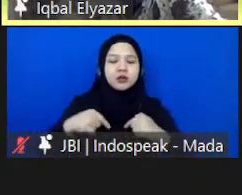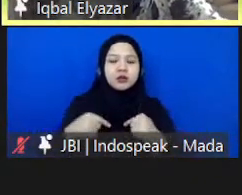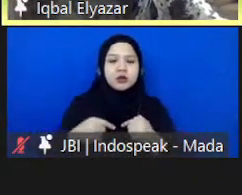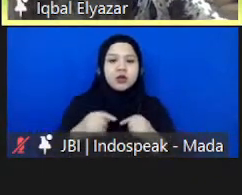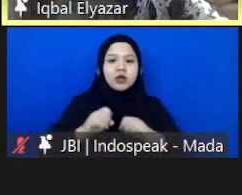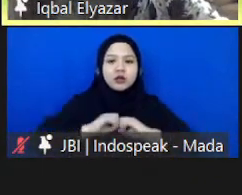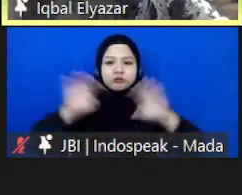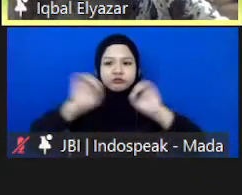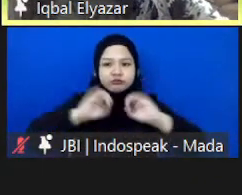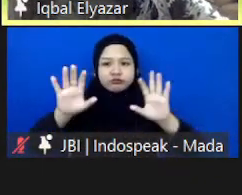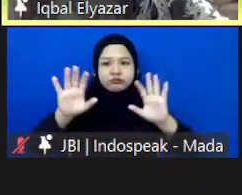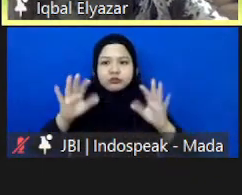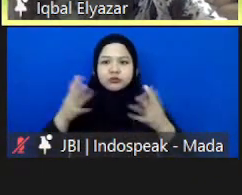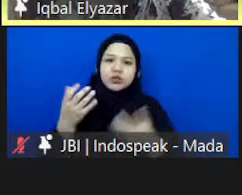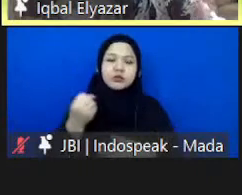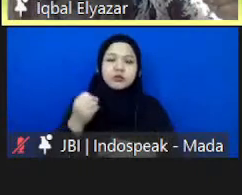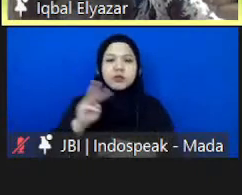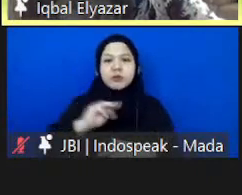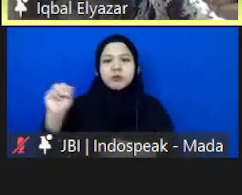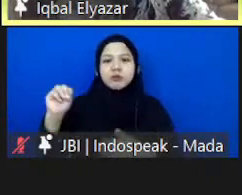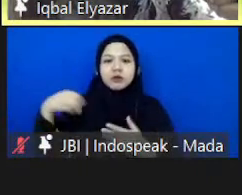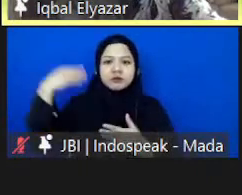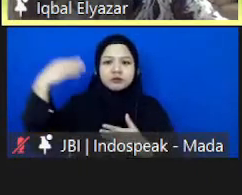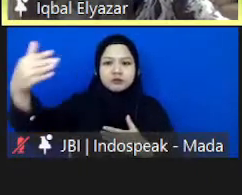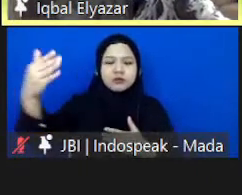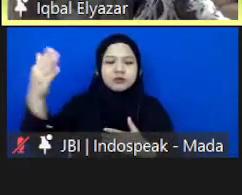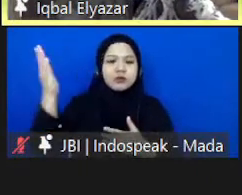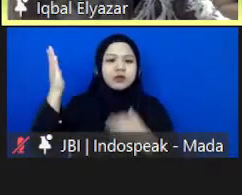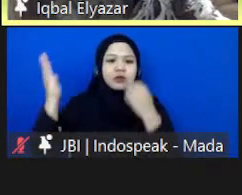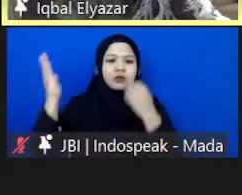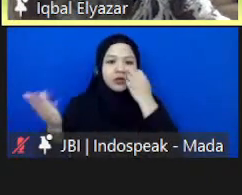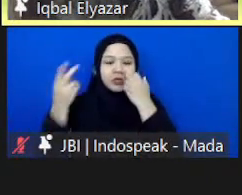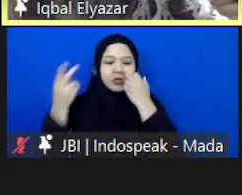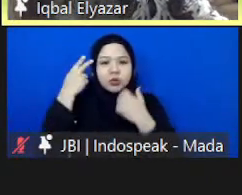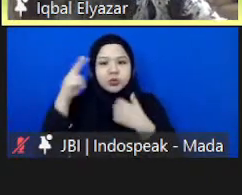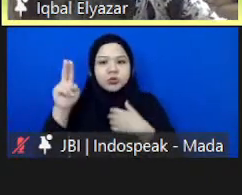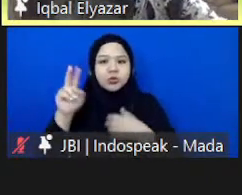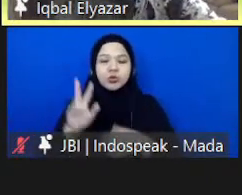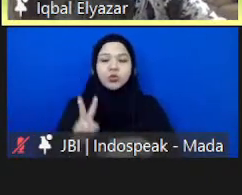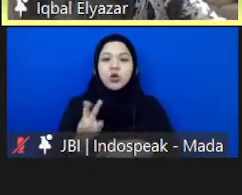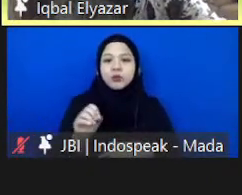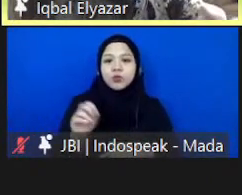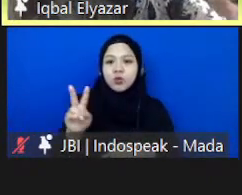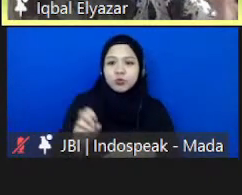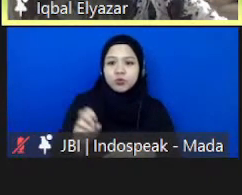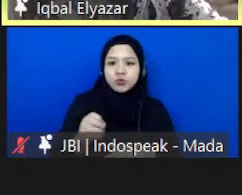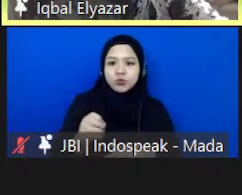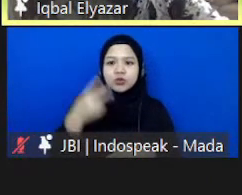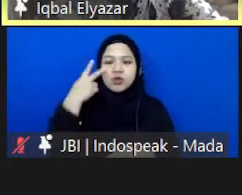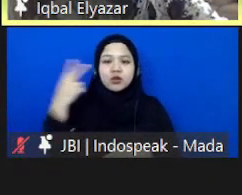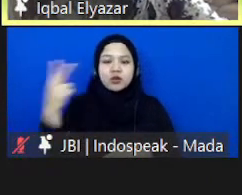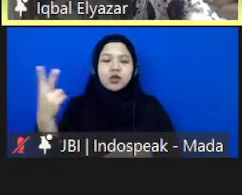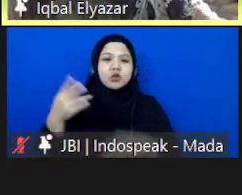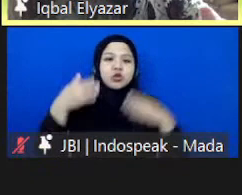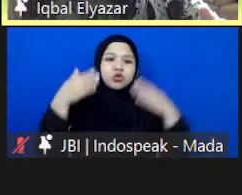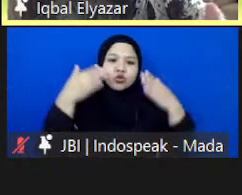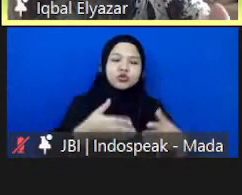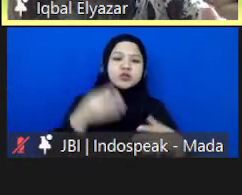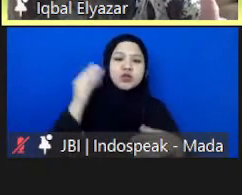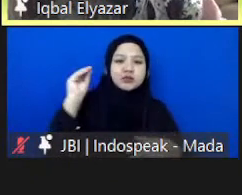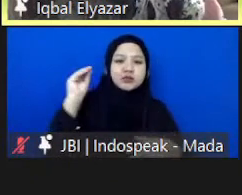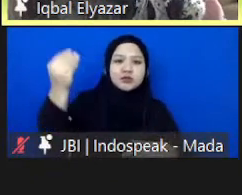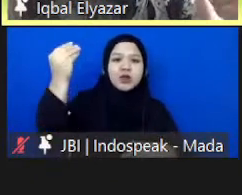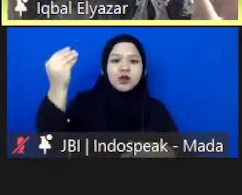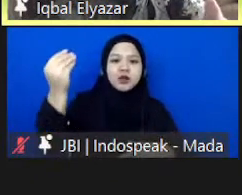published, I think, in several weeks to come. This is only for in 2020. You can see that, especially in Jakarta, we